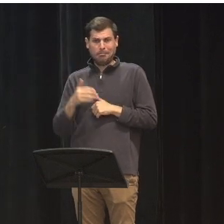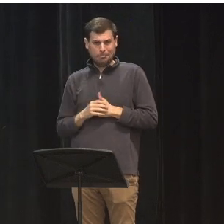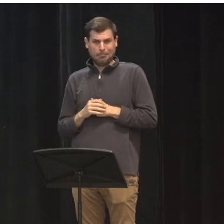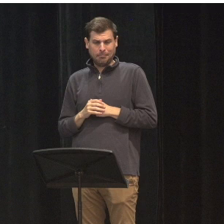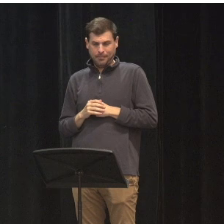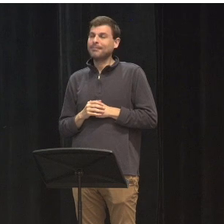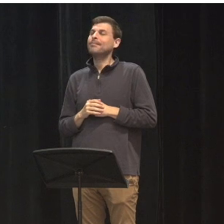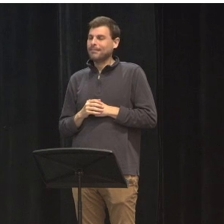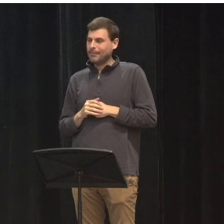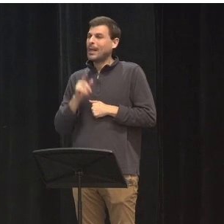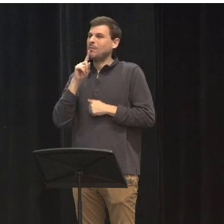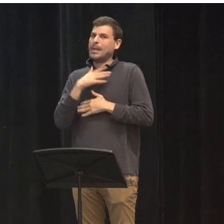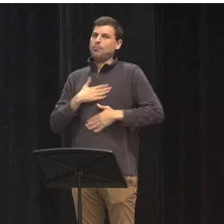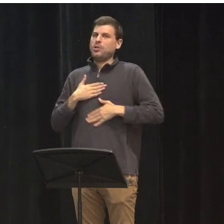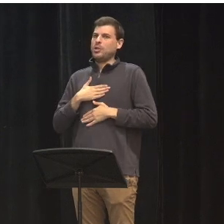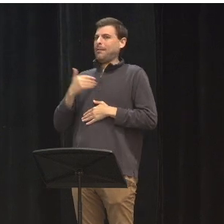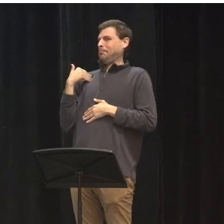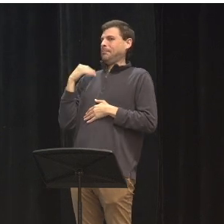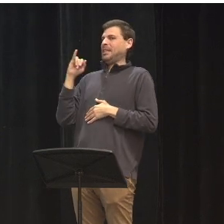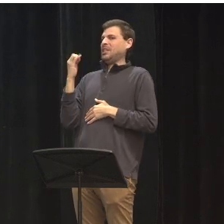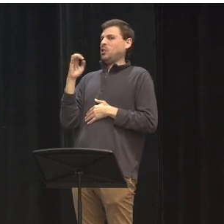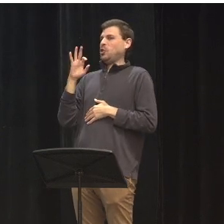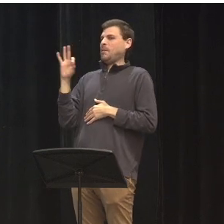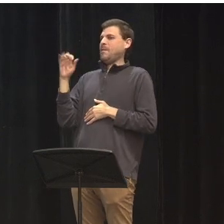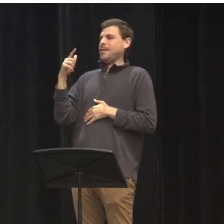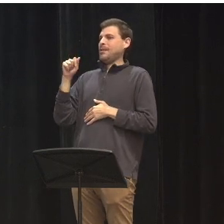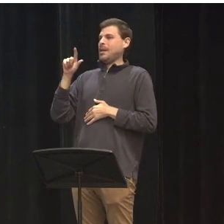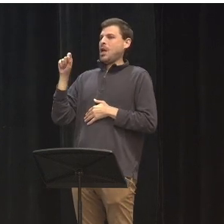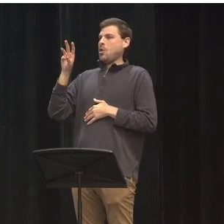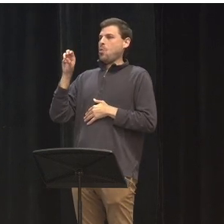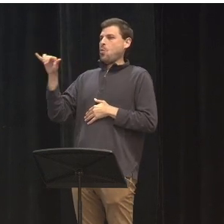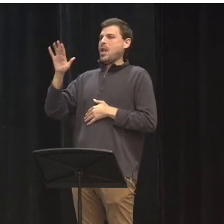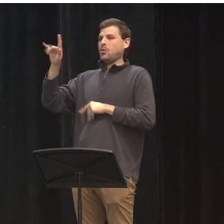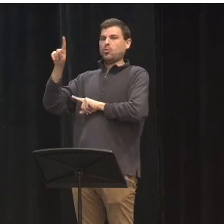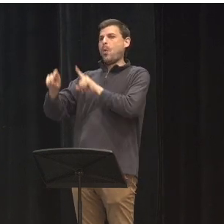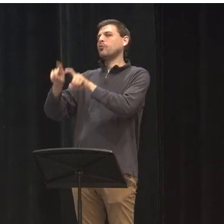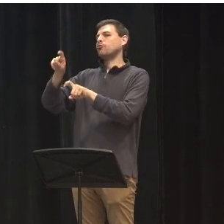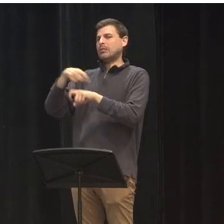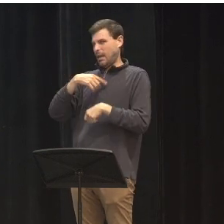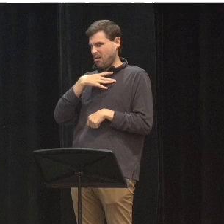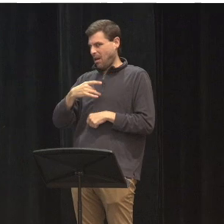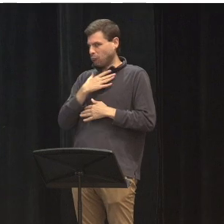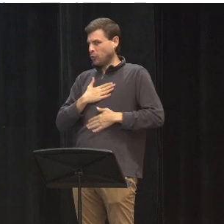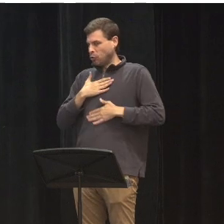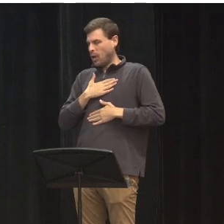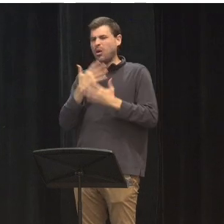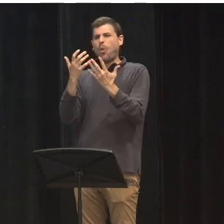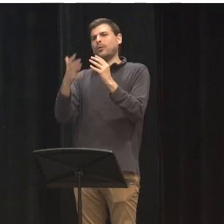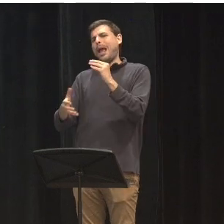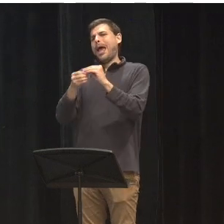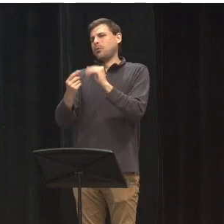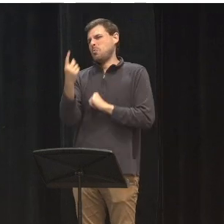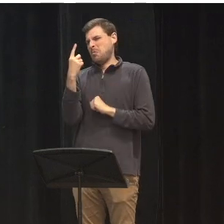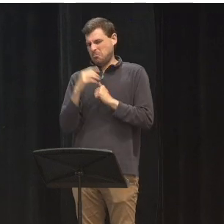I really appreciated Jeff Galloway's questions, and I'd like to add one that I think relates to them. I'd like to understand what